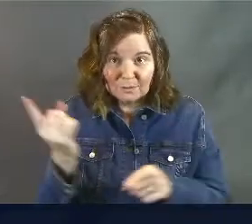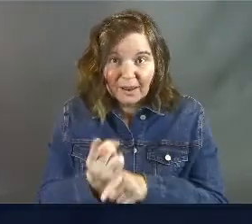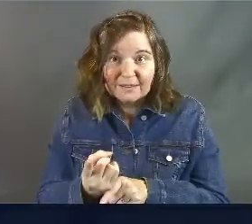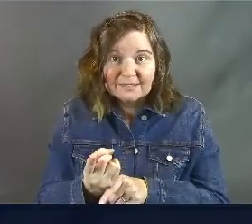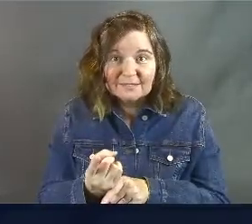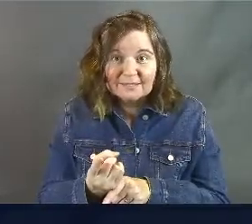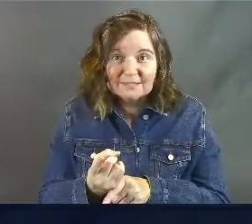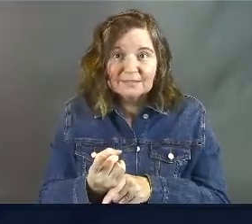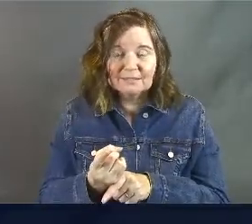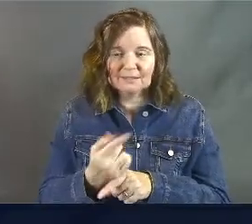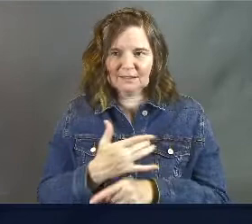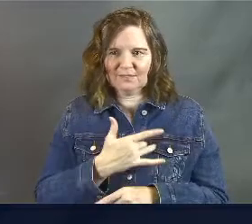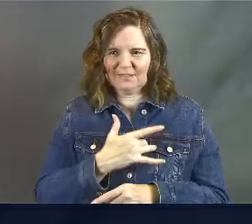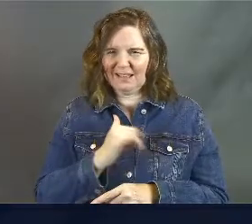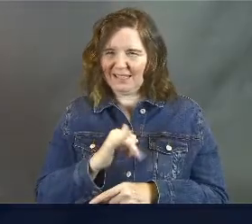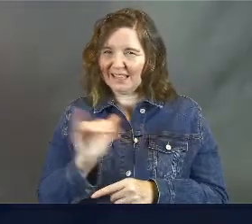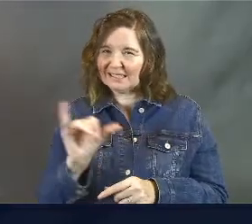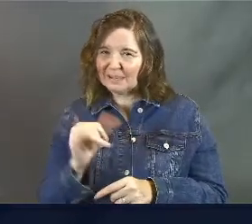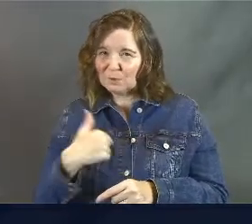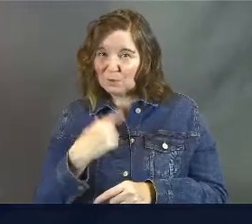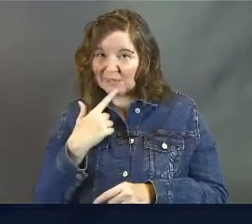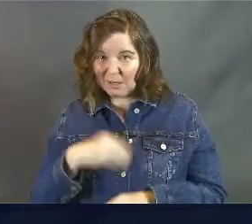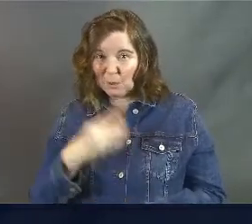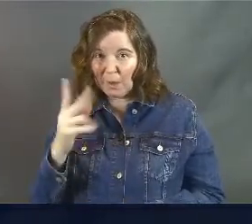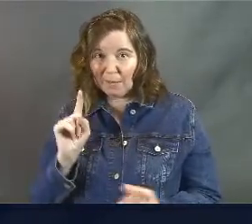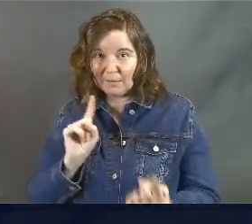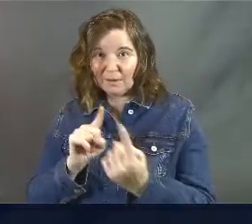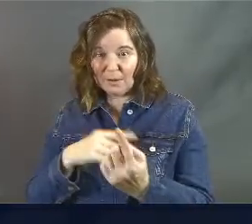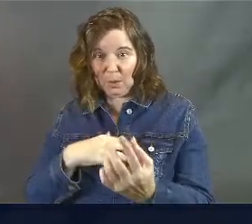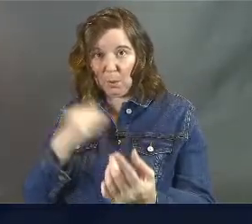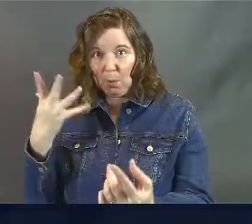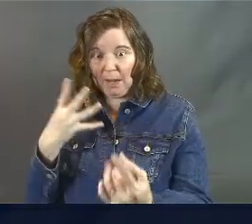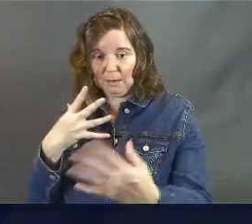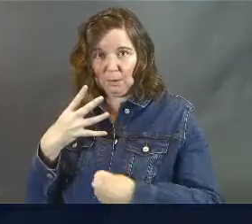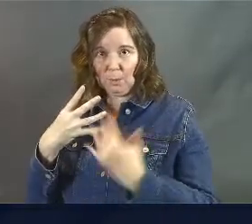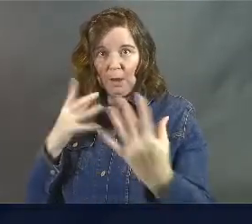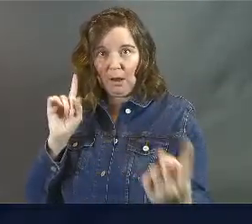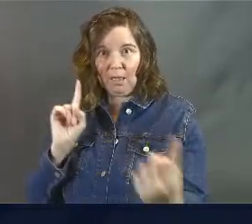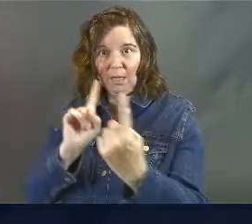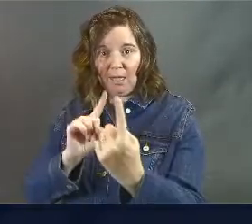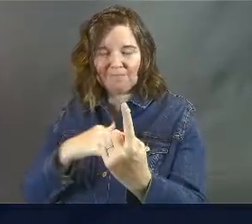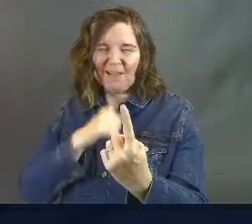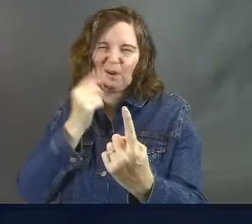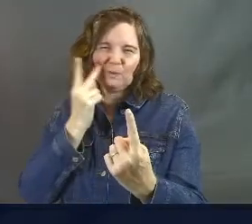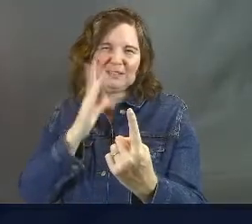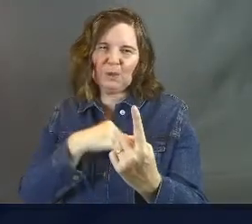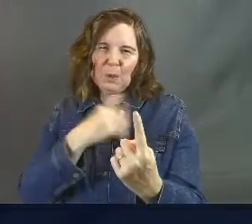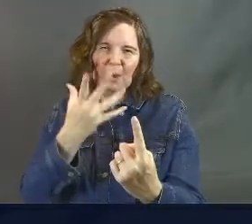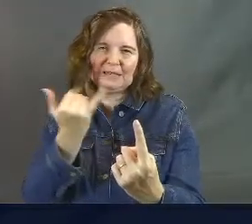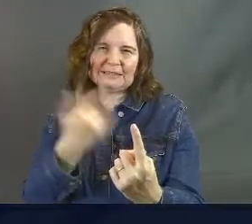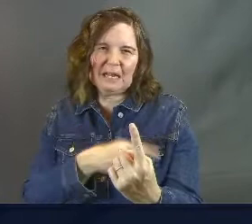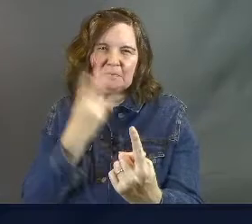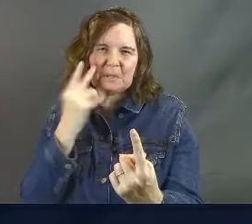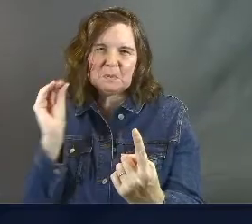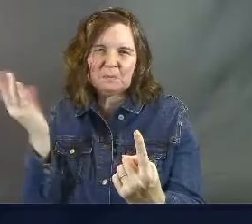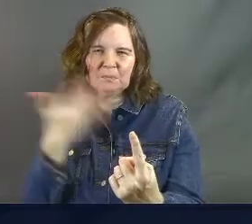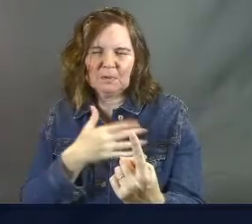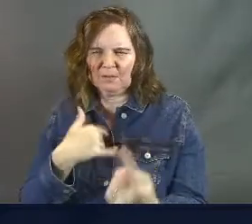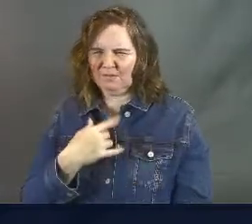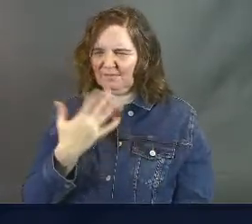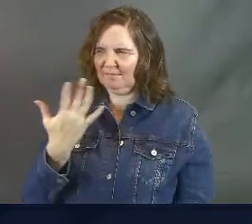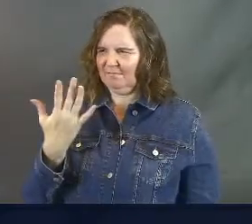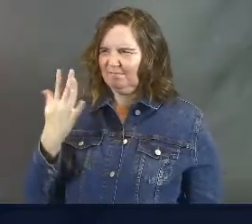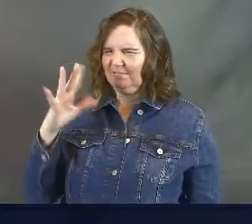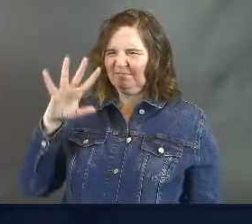right? I mean, I'd be like, is that the same thing you say to the white people that you walk up to? "I don't see your whiteness today." Why would you say